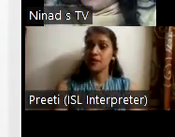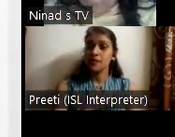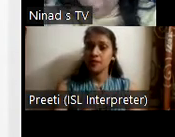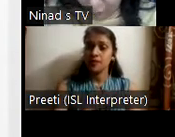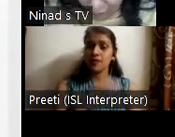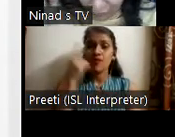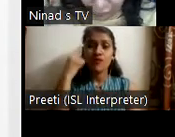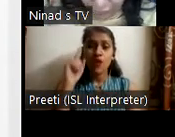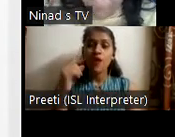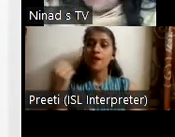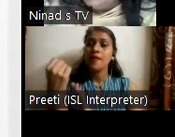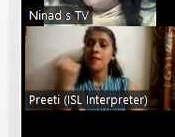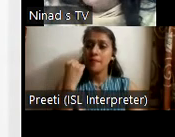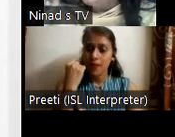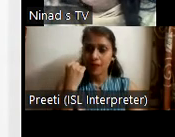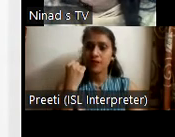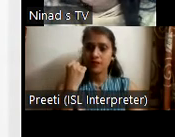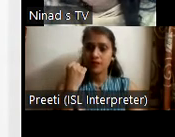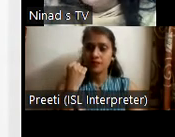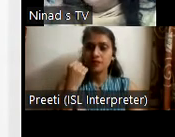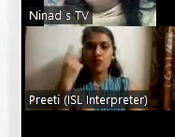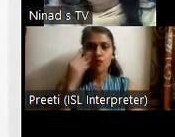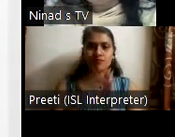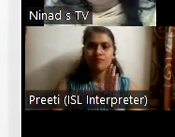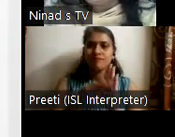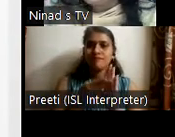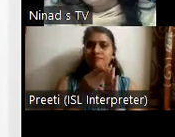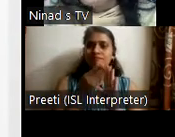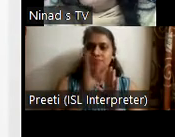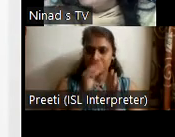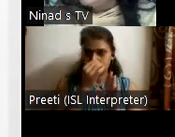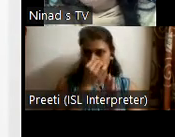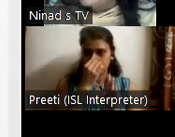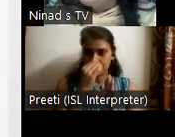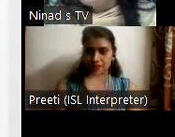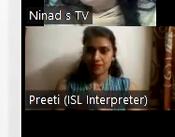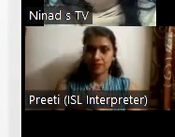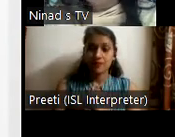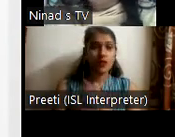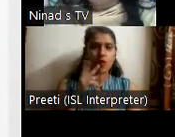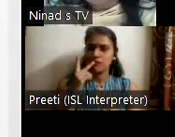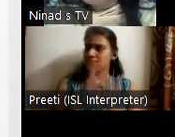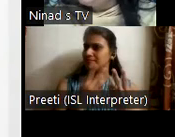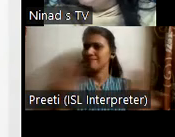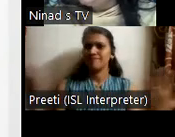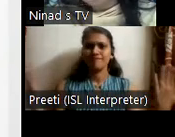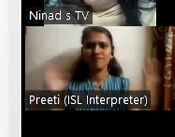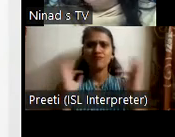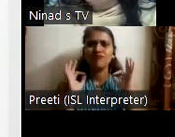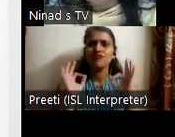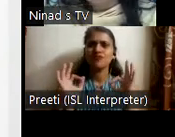them as powerful. It will increase their business, it will increase a good environment a harmony